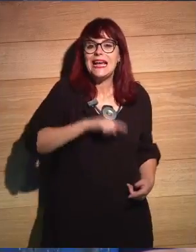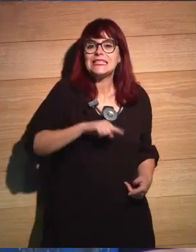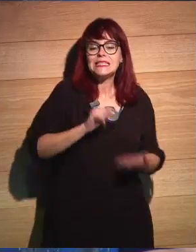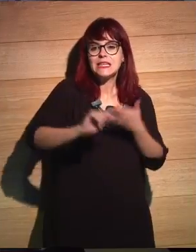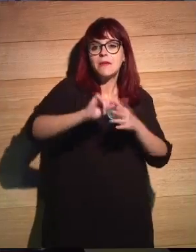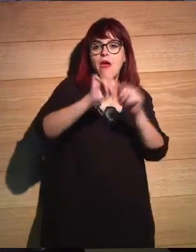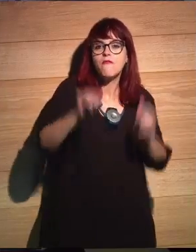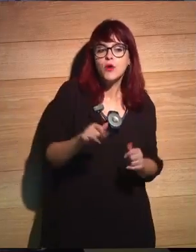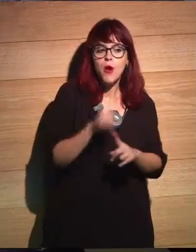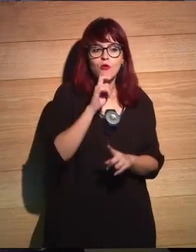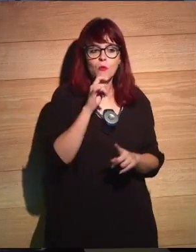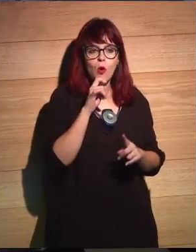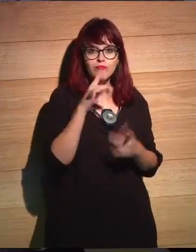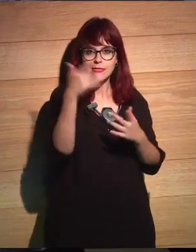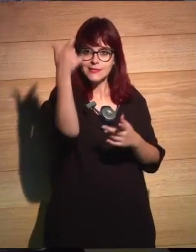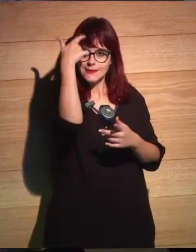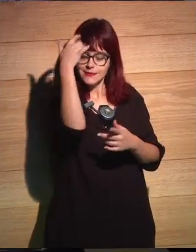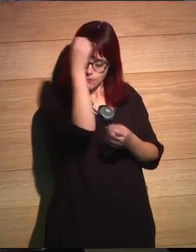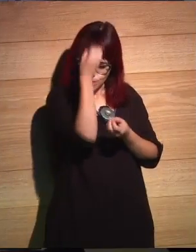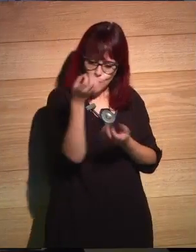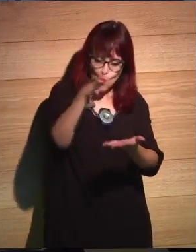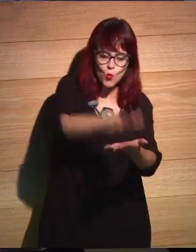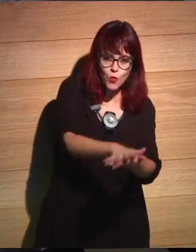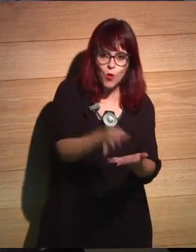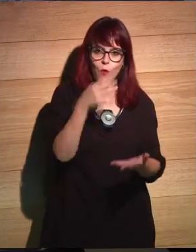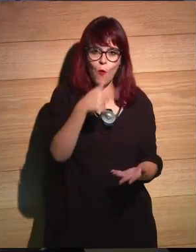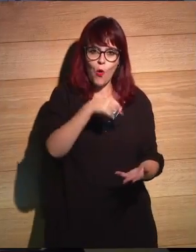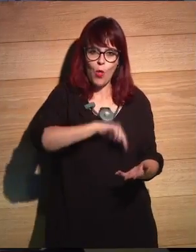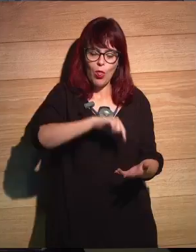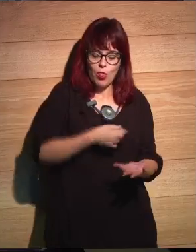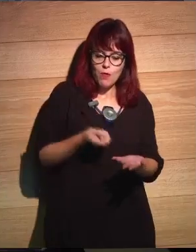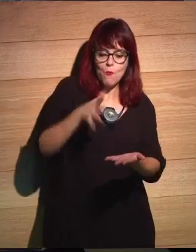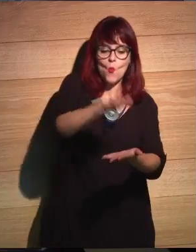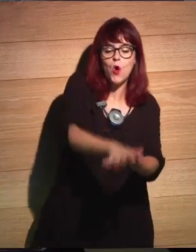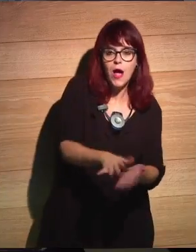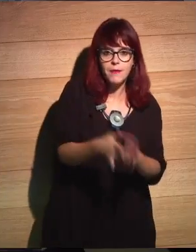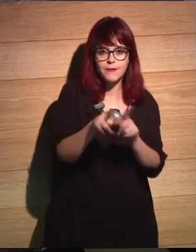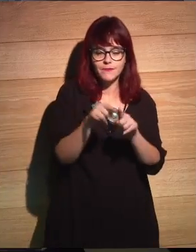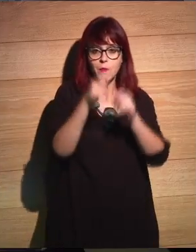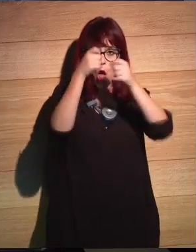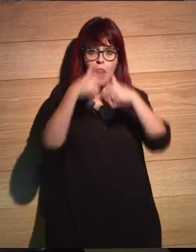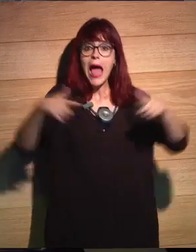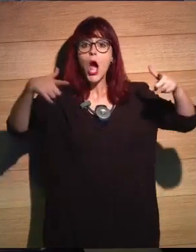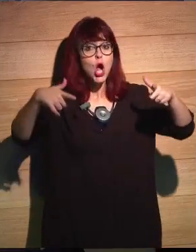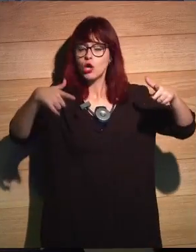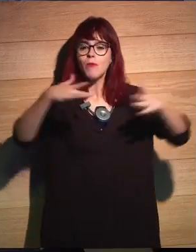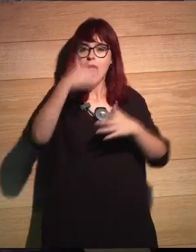are different in the way from where they write their books, from a side of